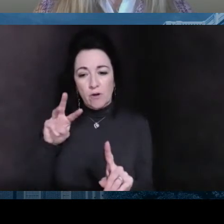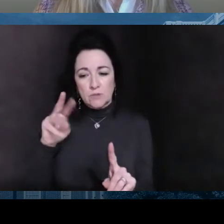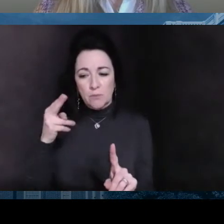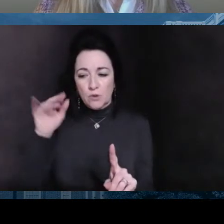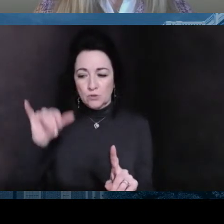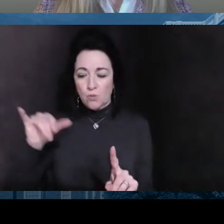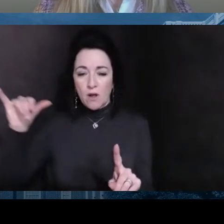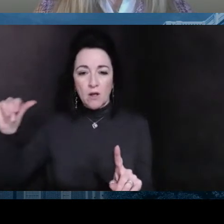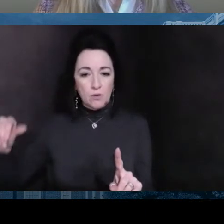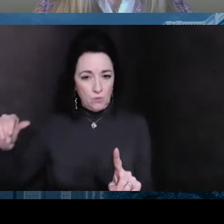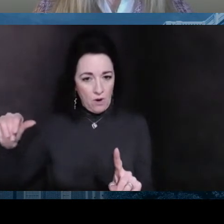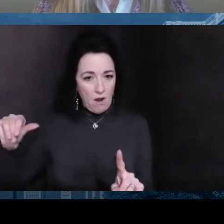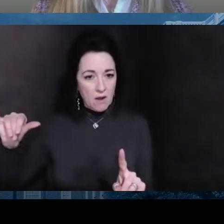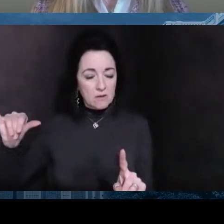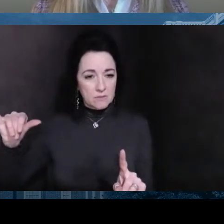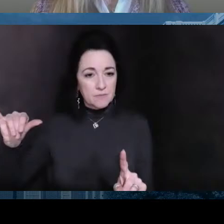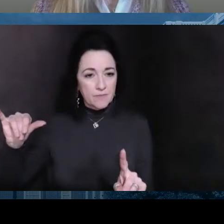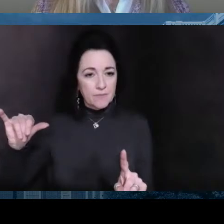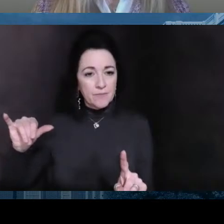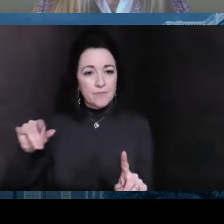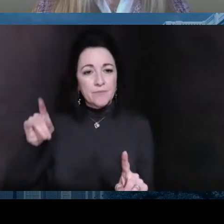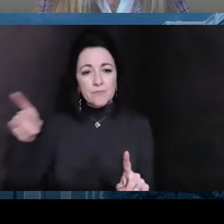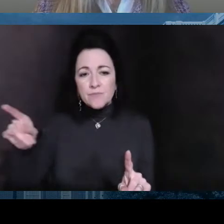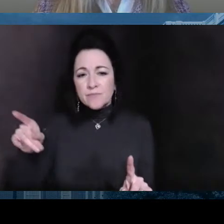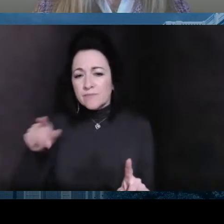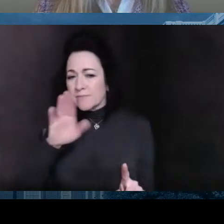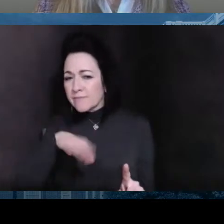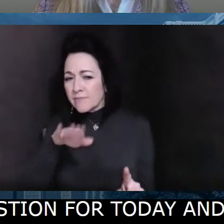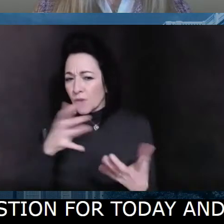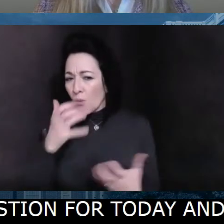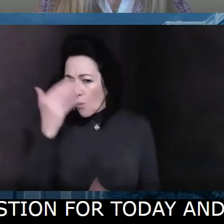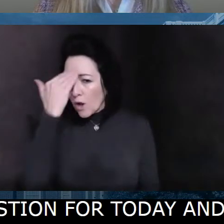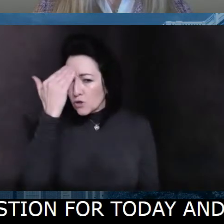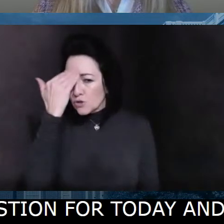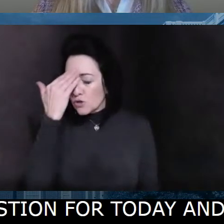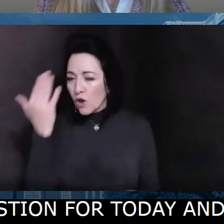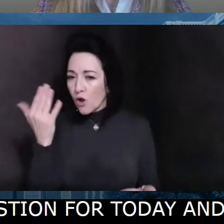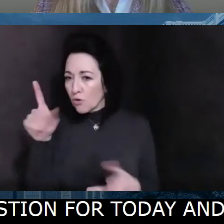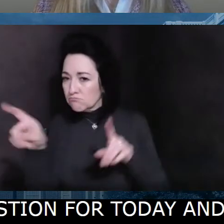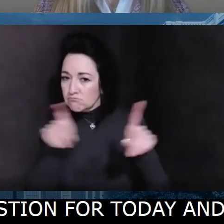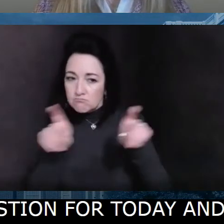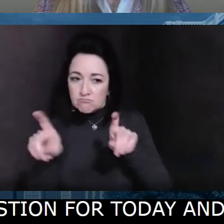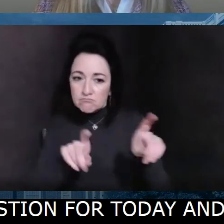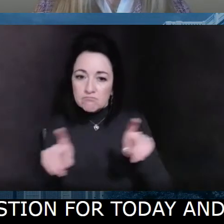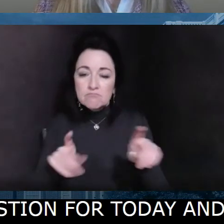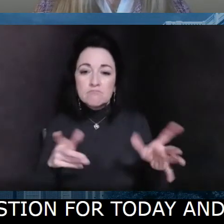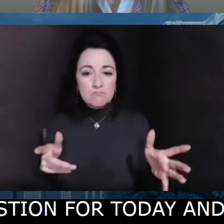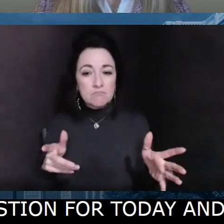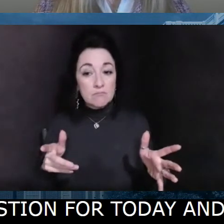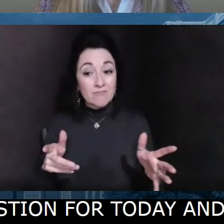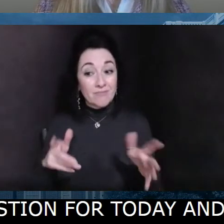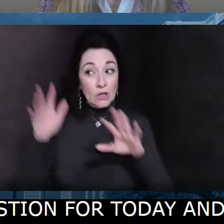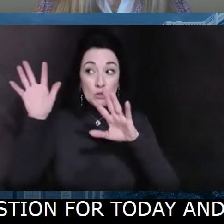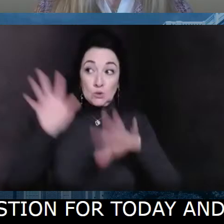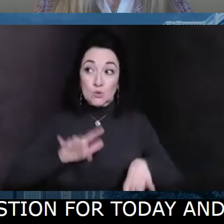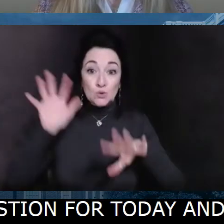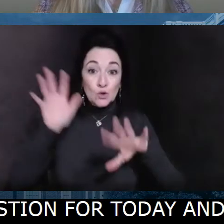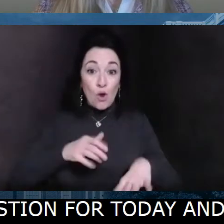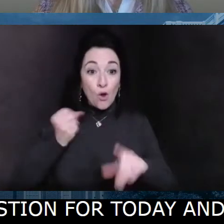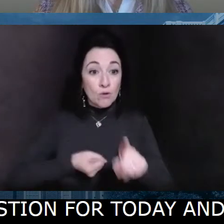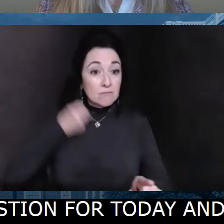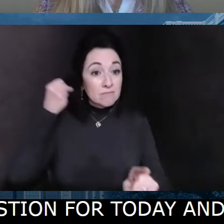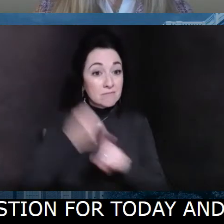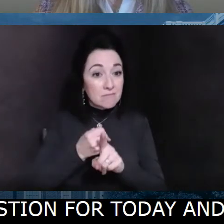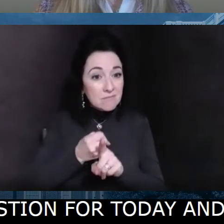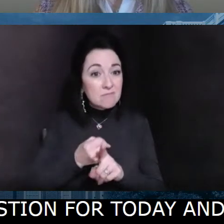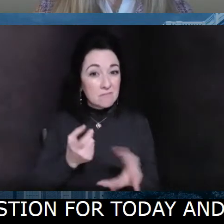AJ touched on this a little bit. It's how has the snow affected vaccine rollout and deliveries since Sunday, as well as the testing events? Were any